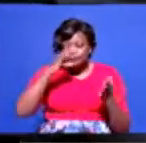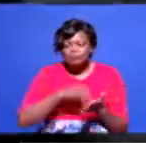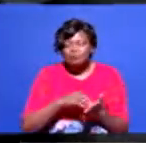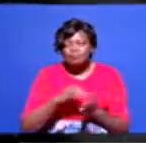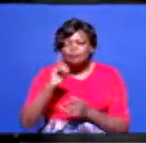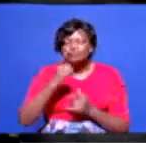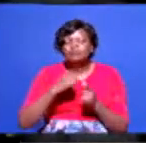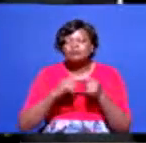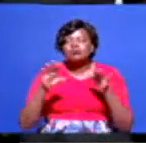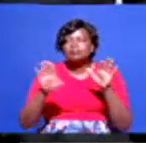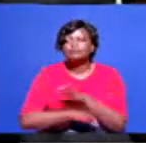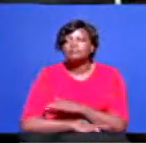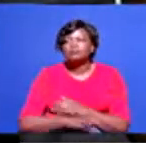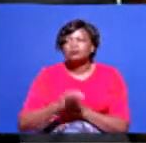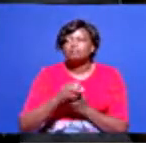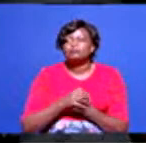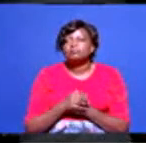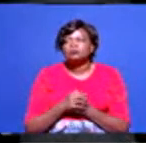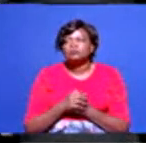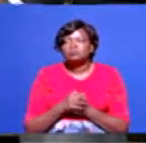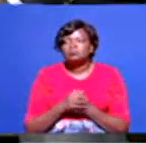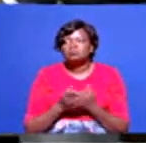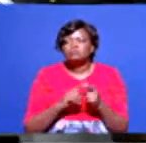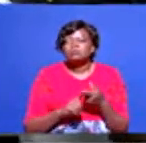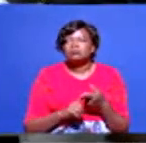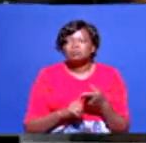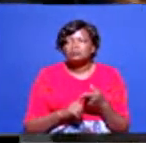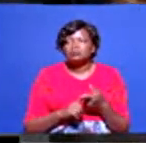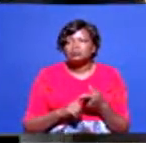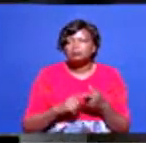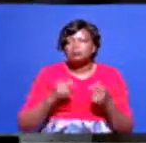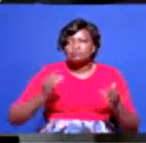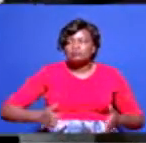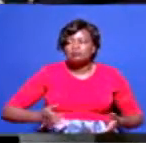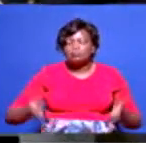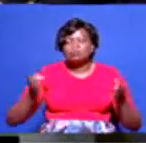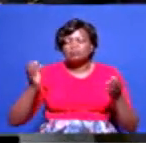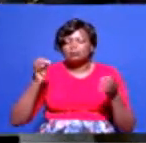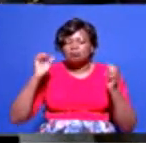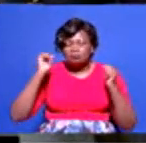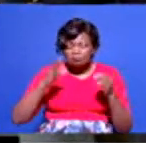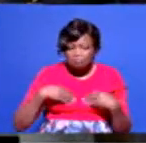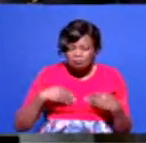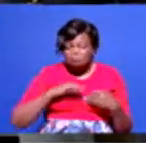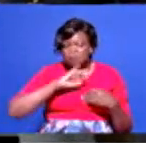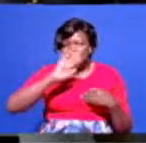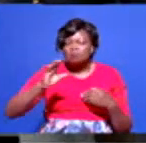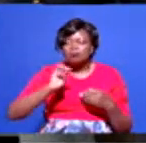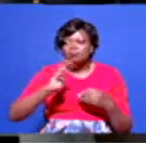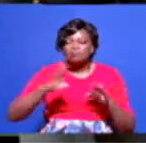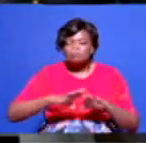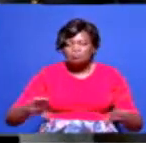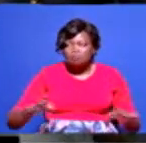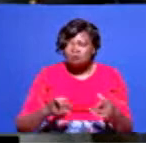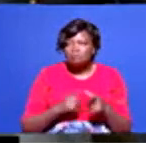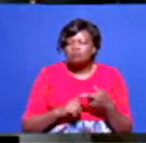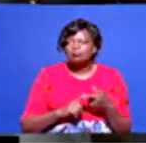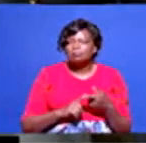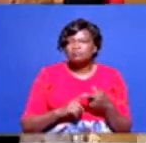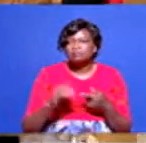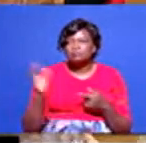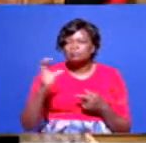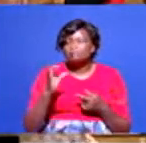Timothy Wanyonyi agreed to seek re-elected in Westlands. The governor candidate is going to be